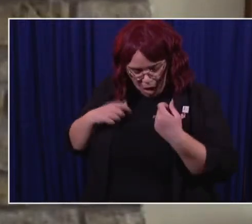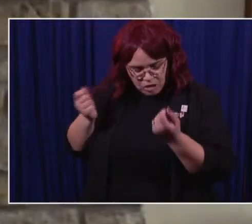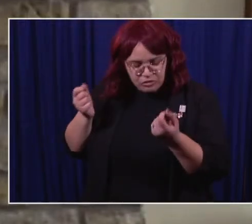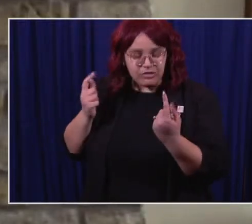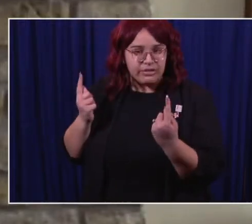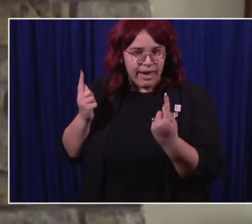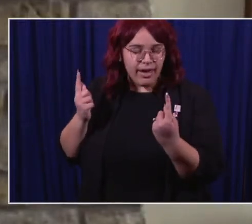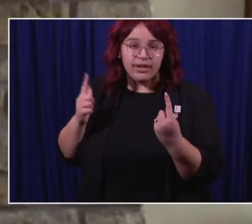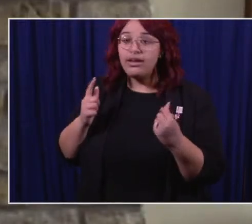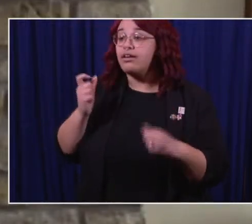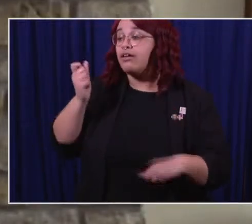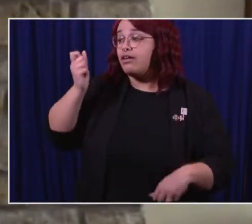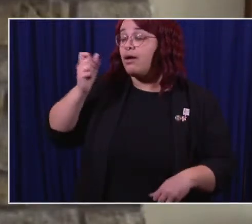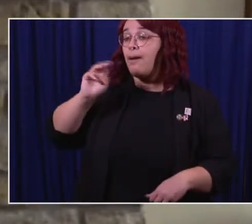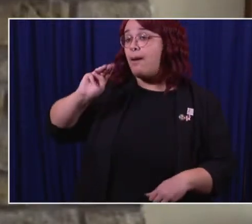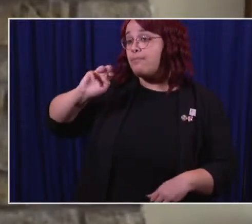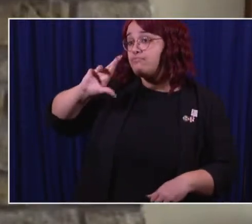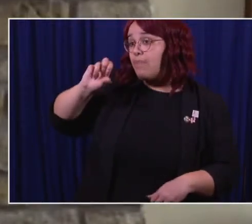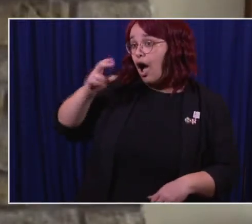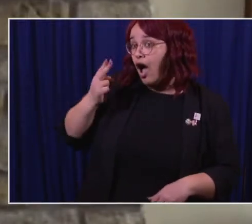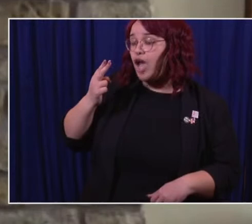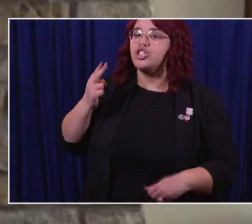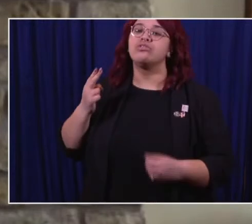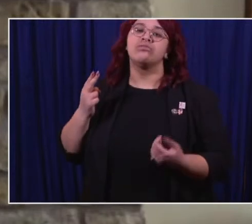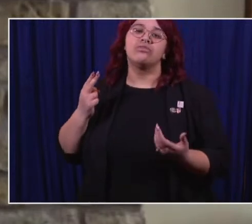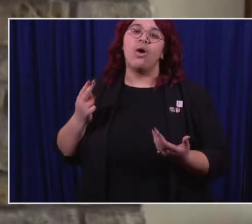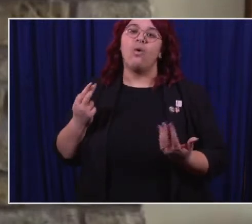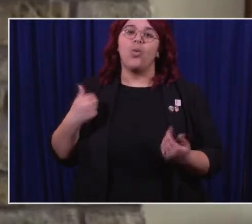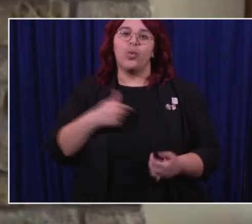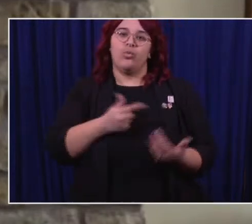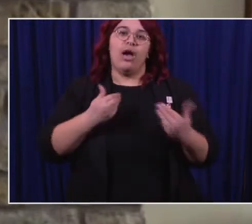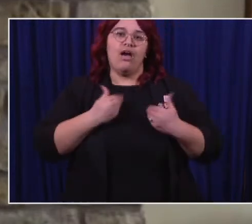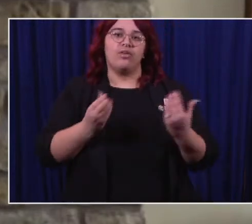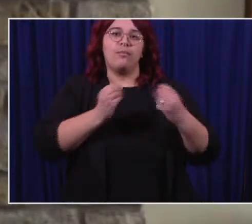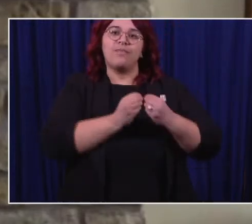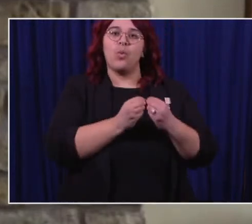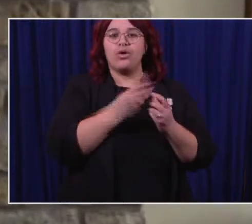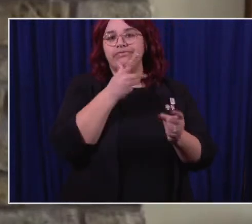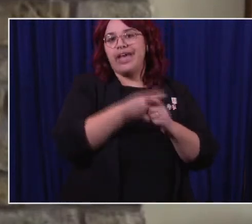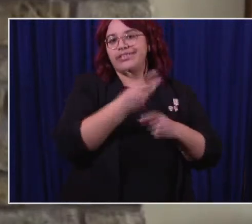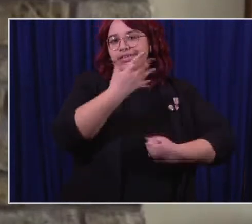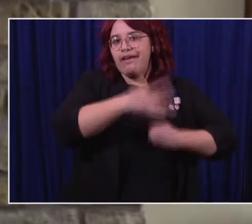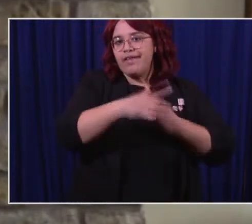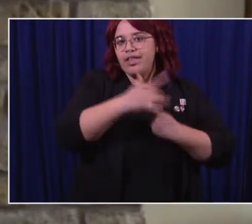better month, frankly, than February as far as availability of vaccine.